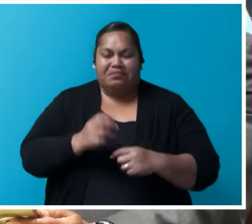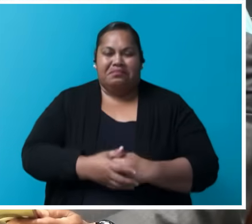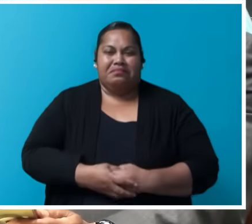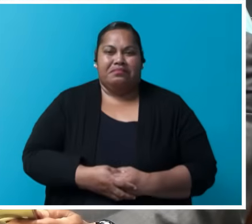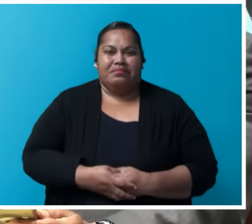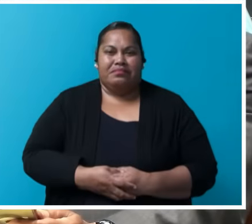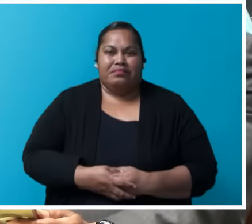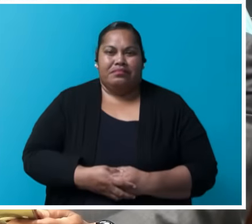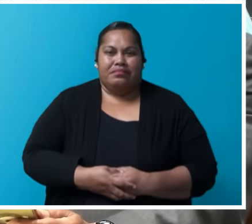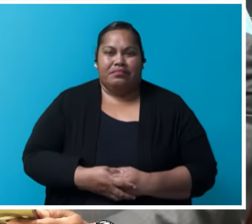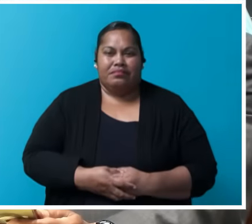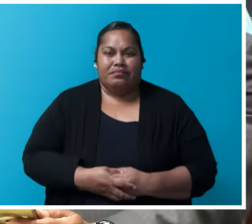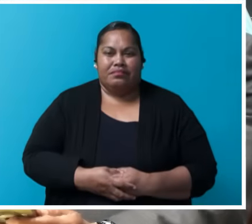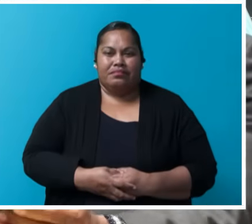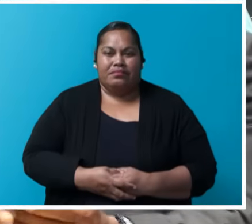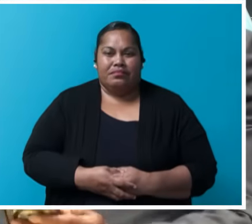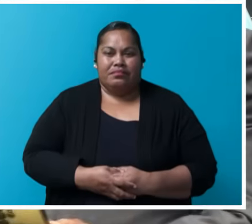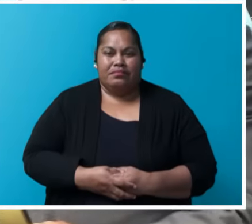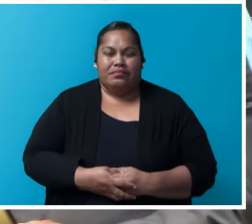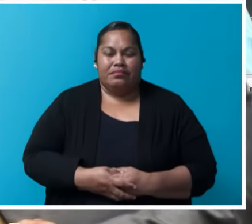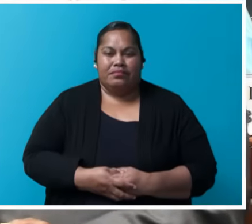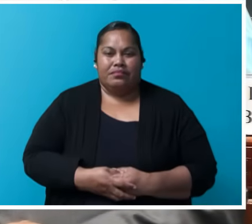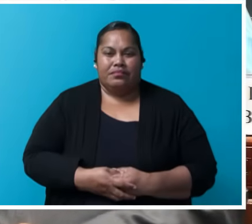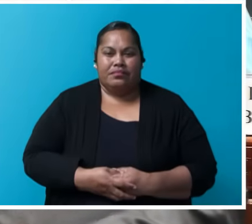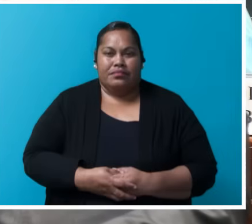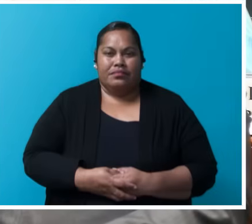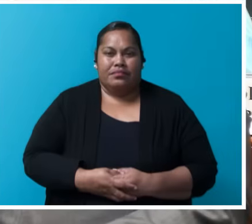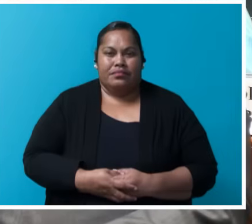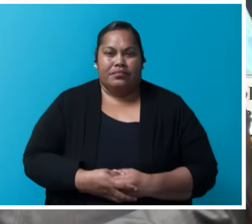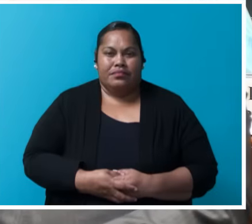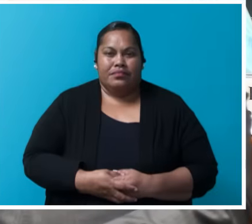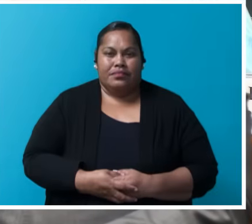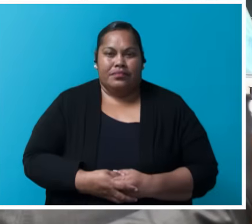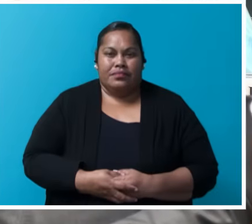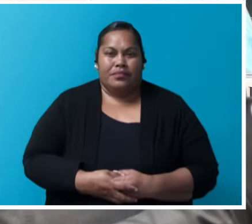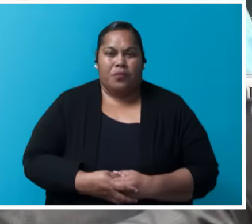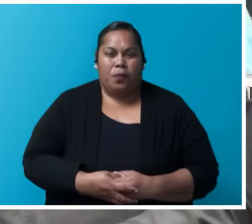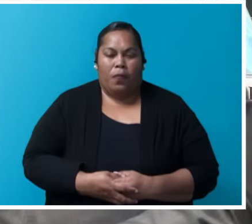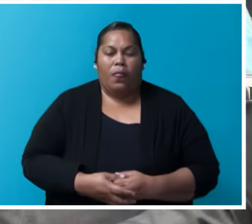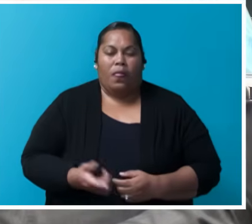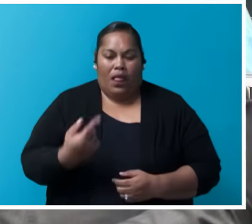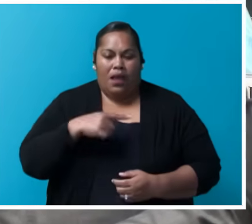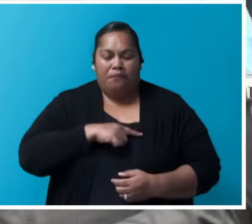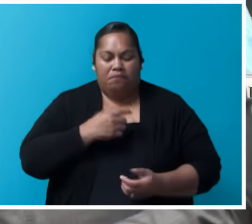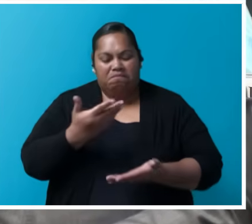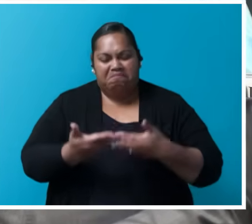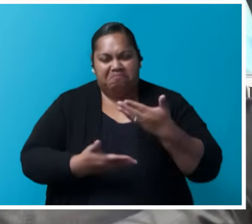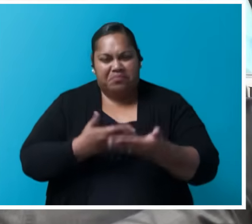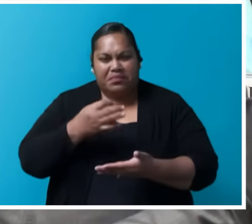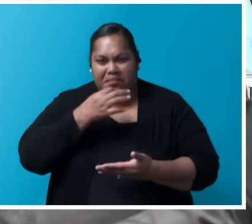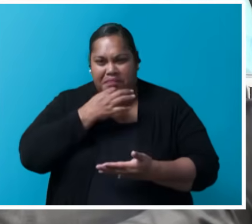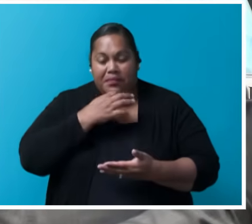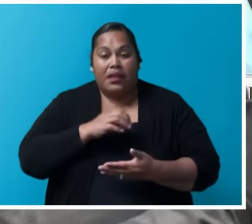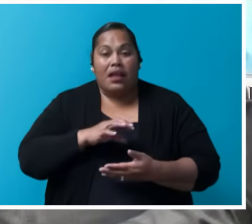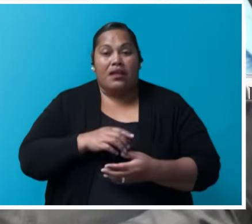Let me just give some explanation or thinking